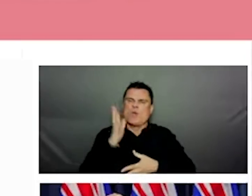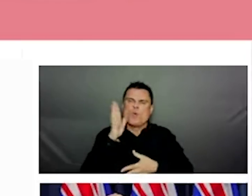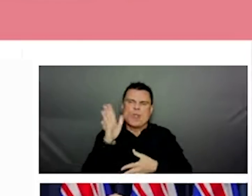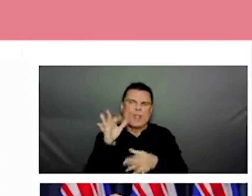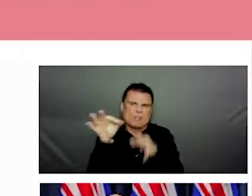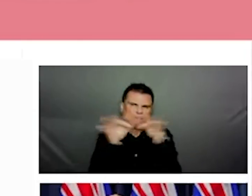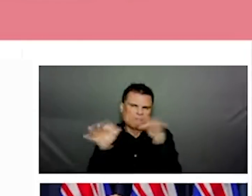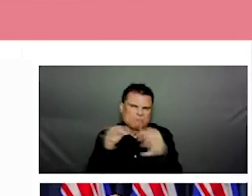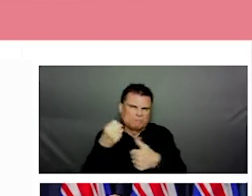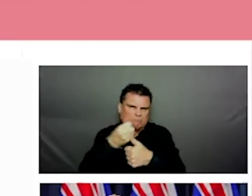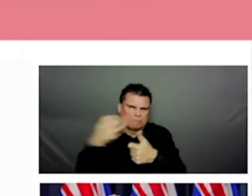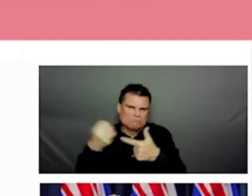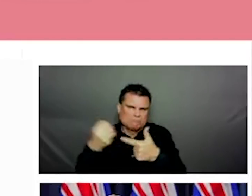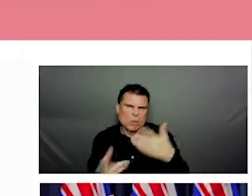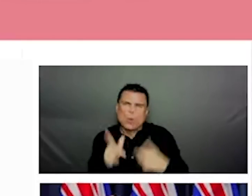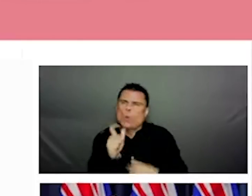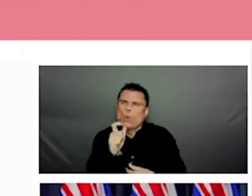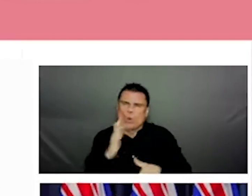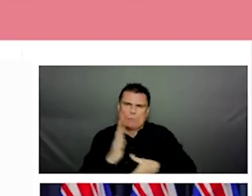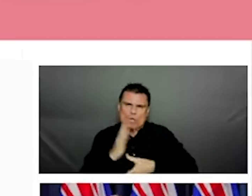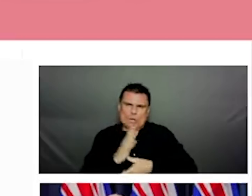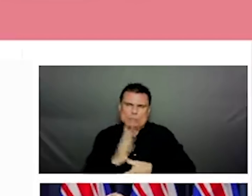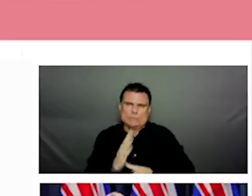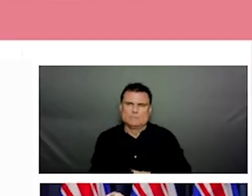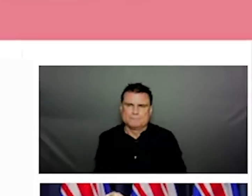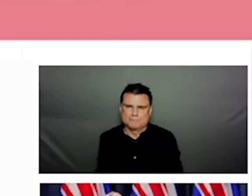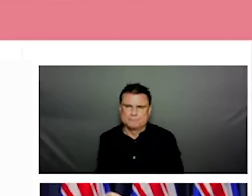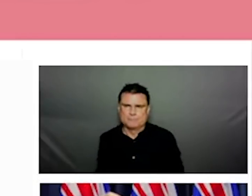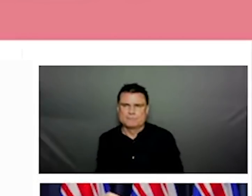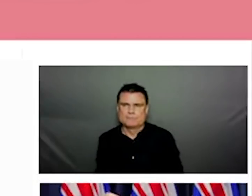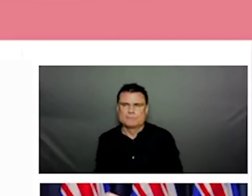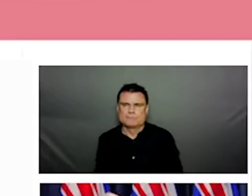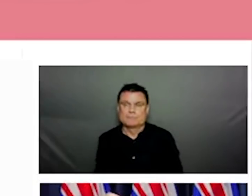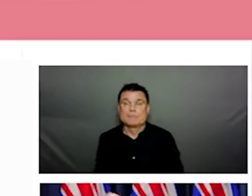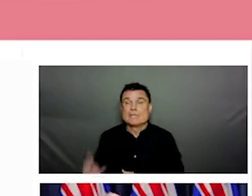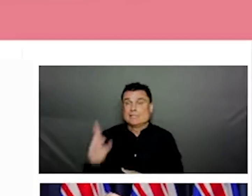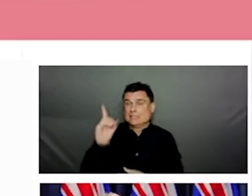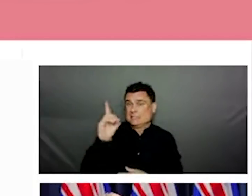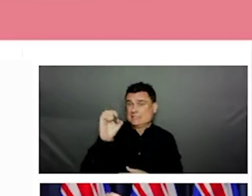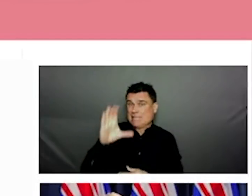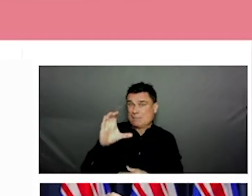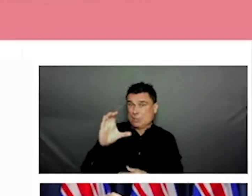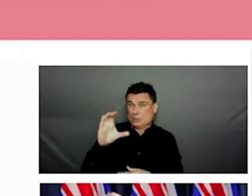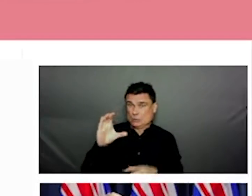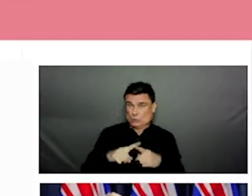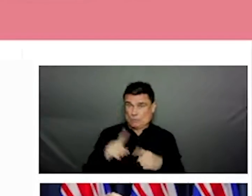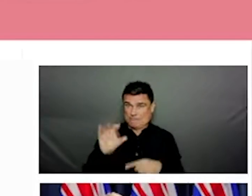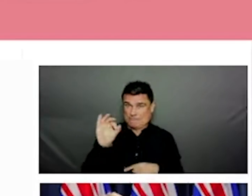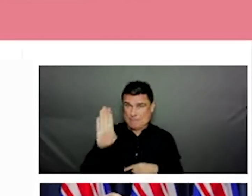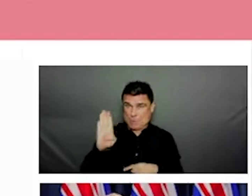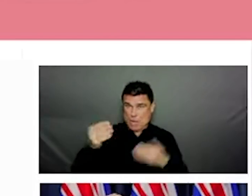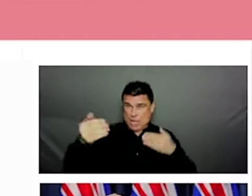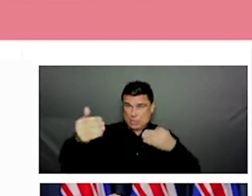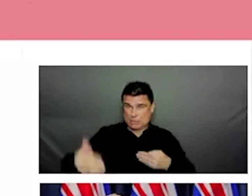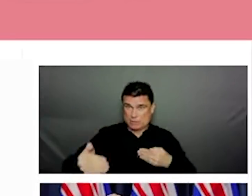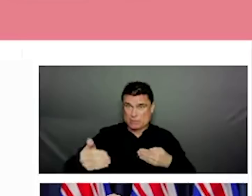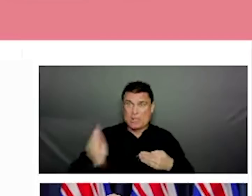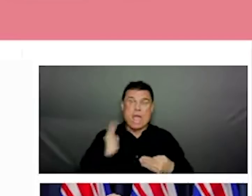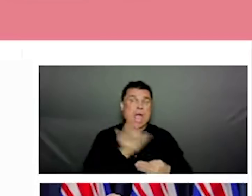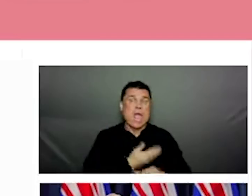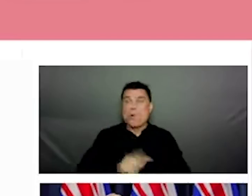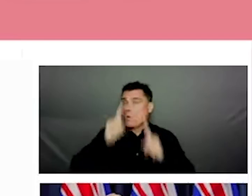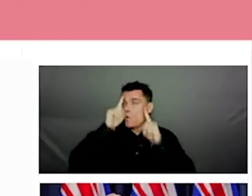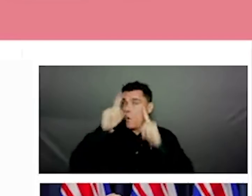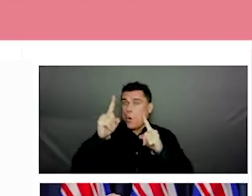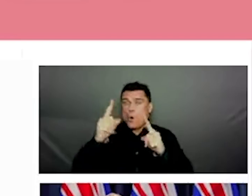detail. So from December to February, we aim to immunize approximately